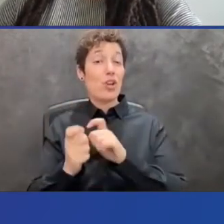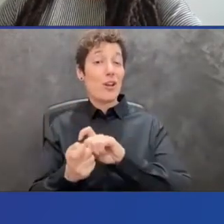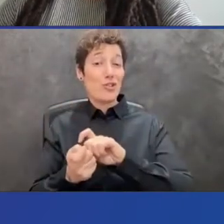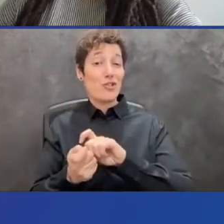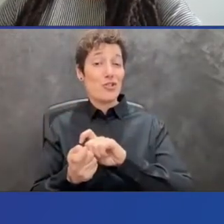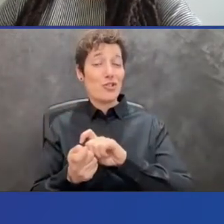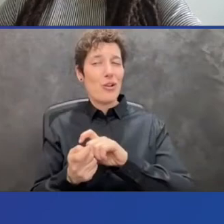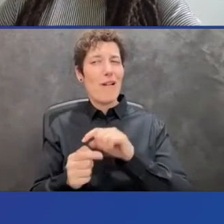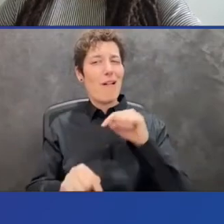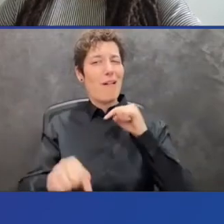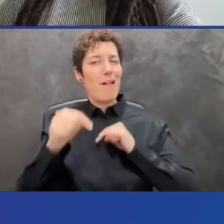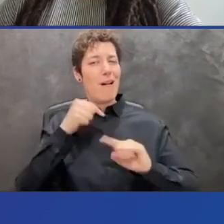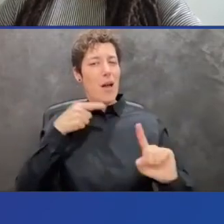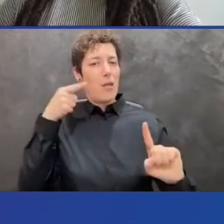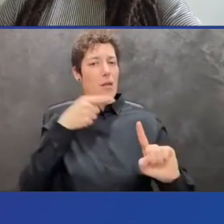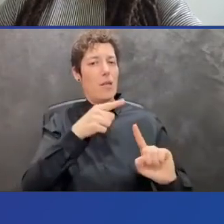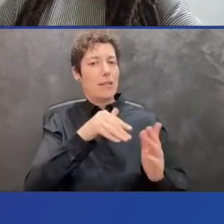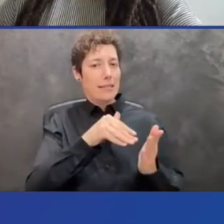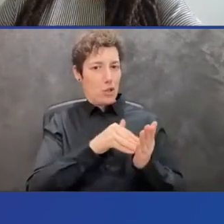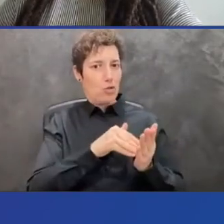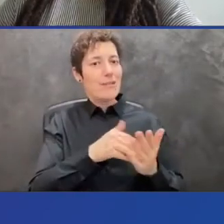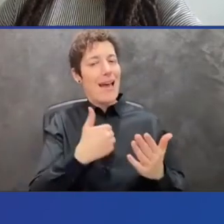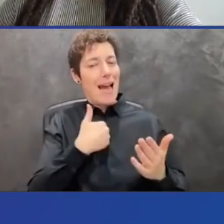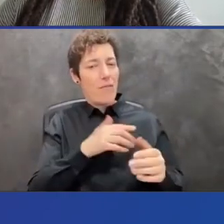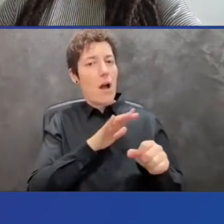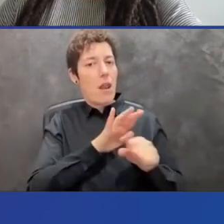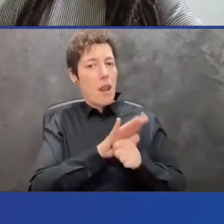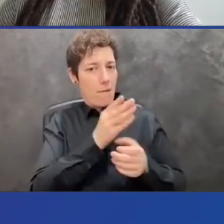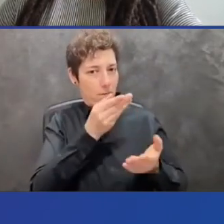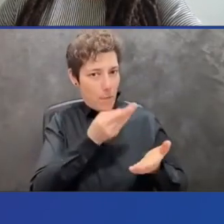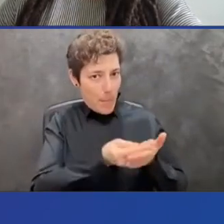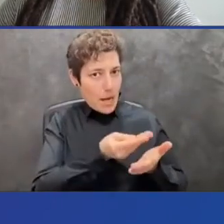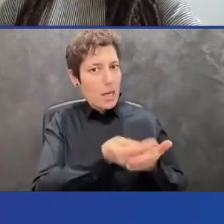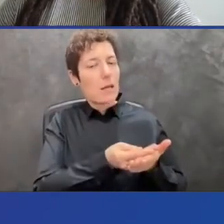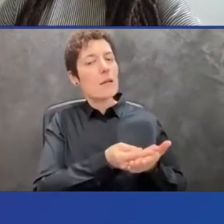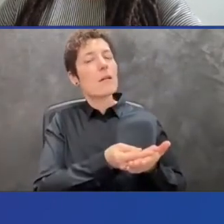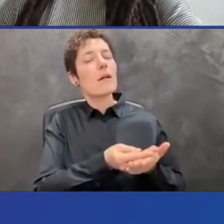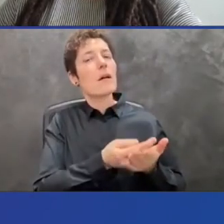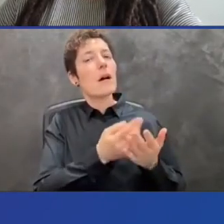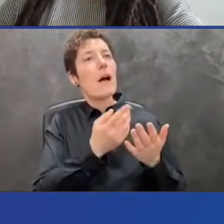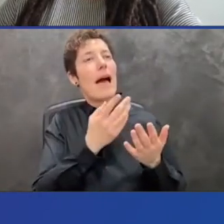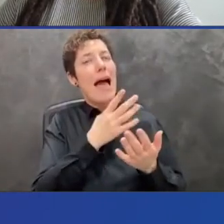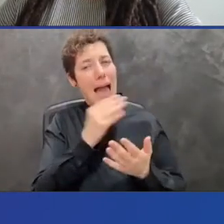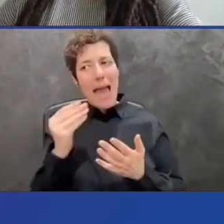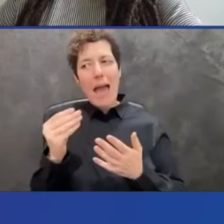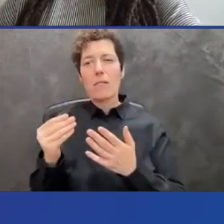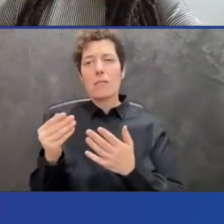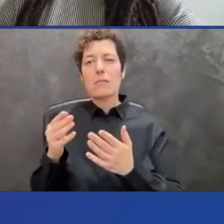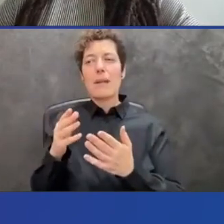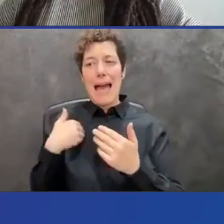being well-resourced from the financial standpoint, but also from the human standpoint.